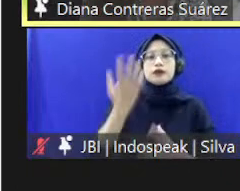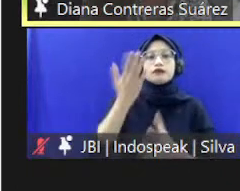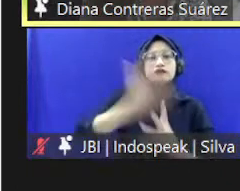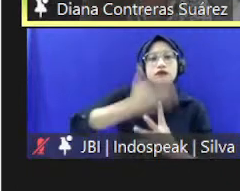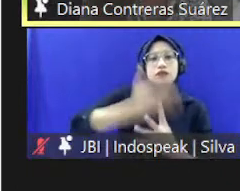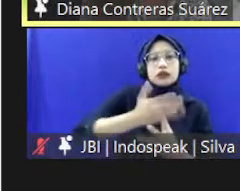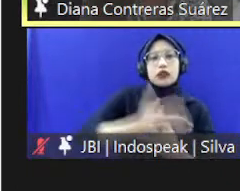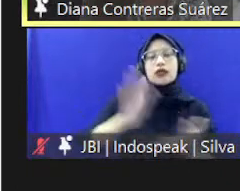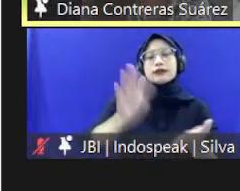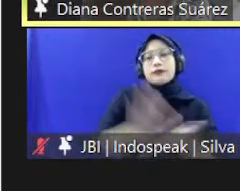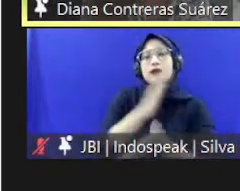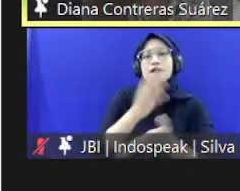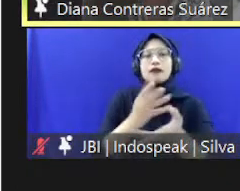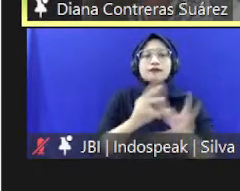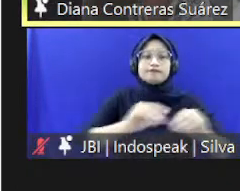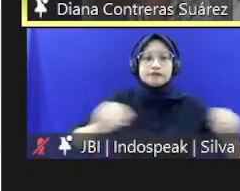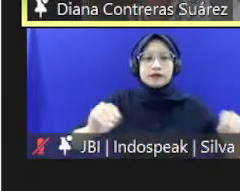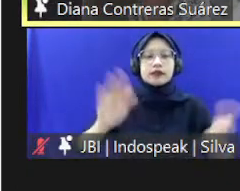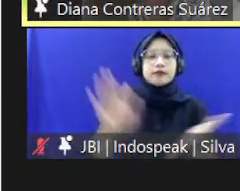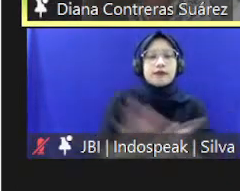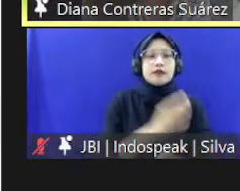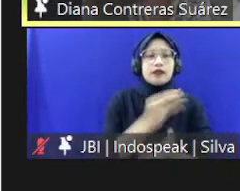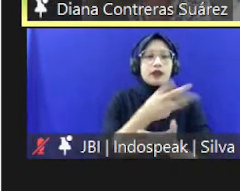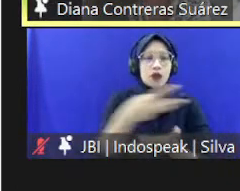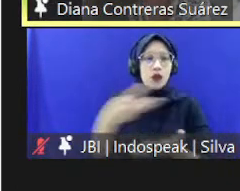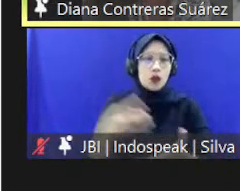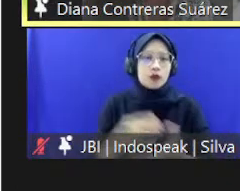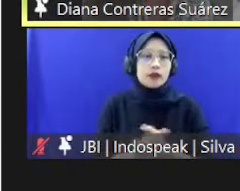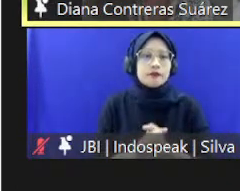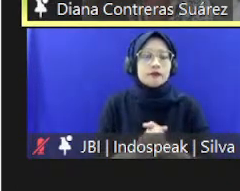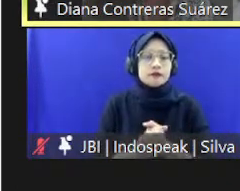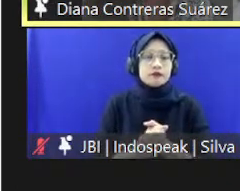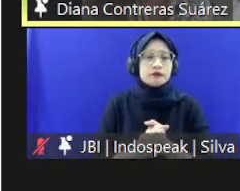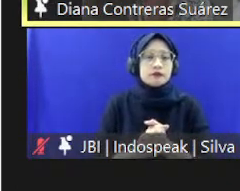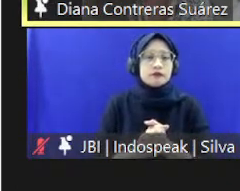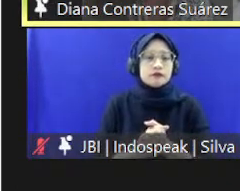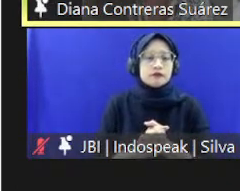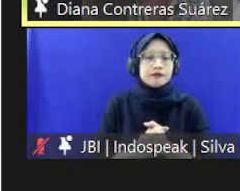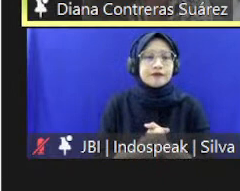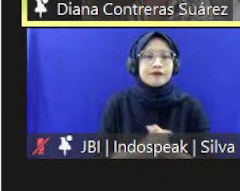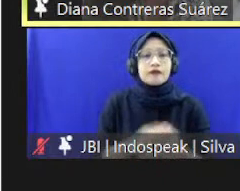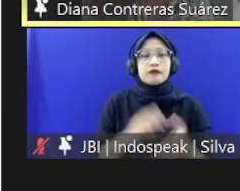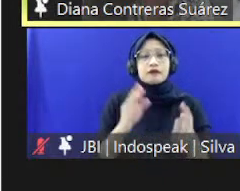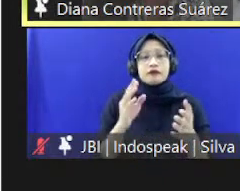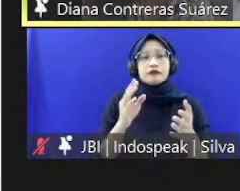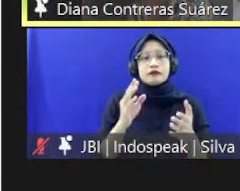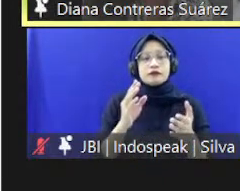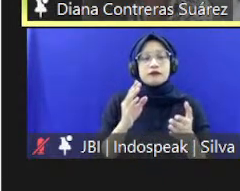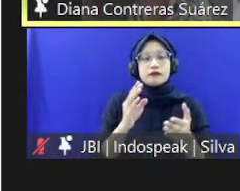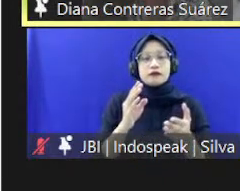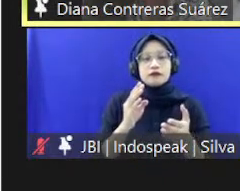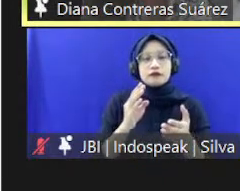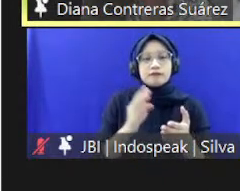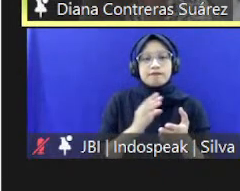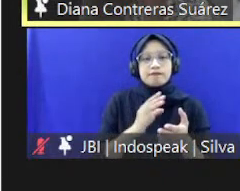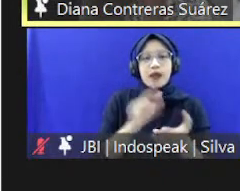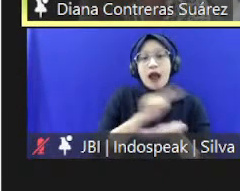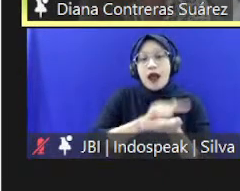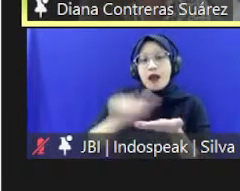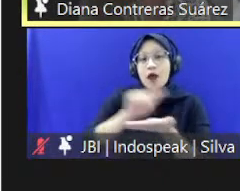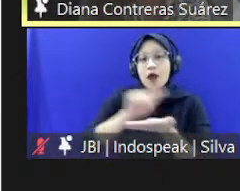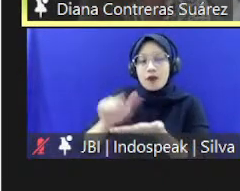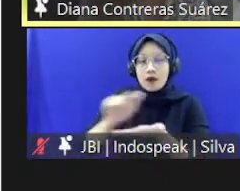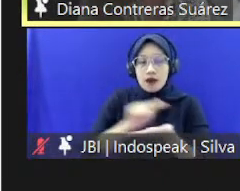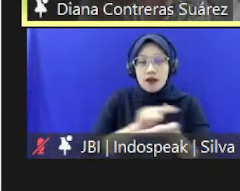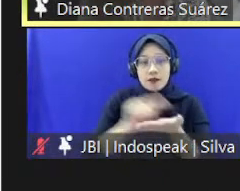access to appropriate healthcare. And as we observe what were the causes of that people reported to develop